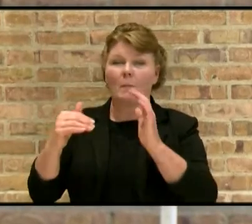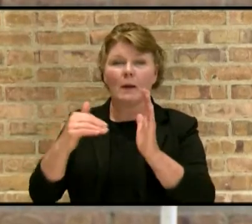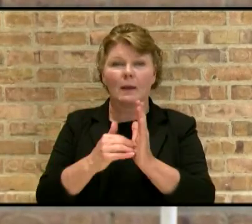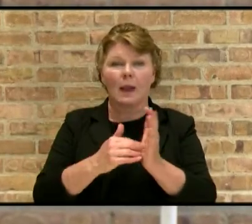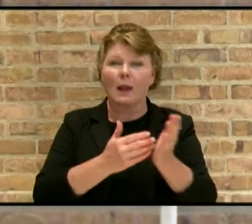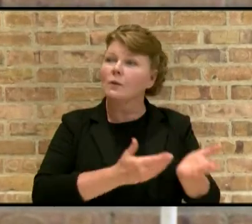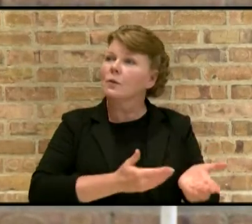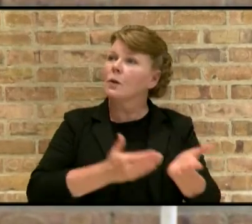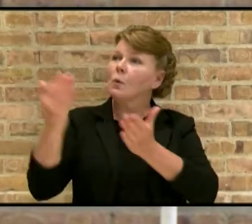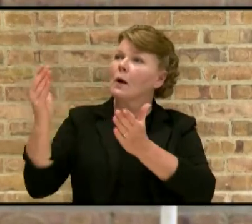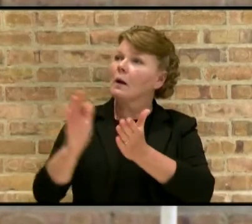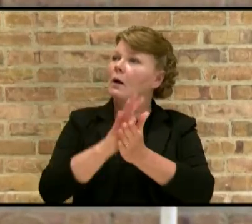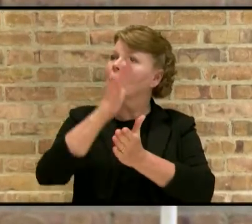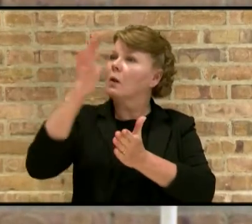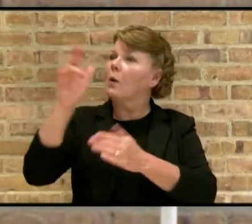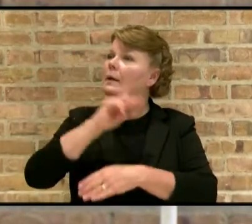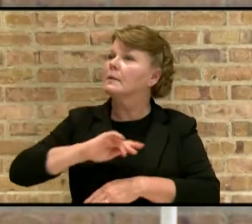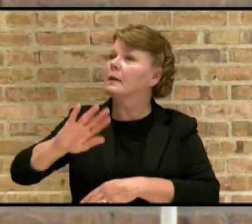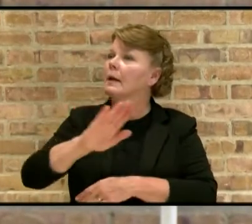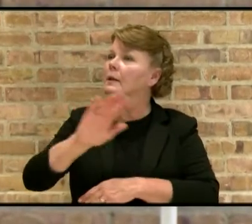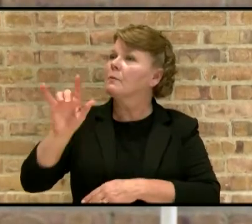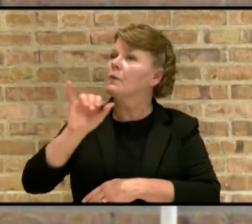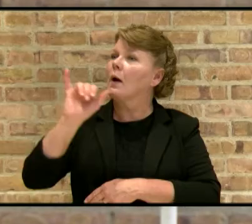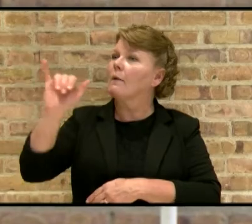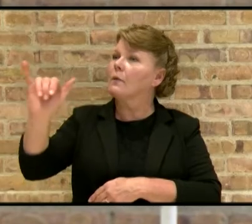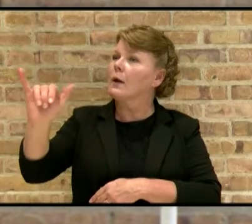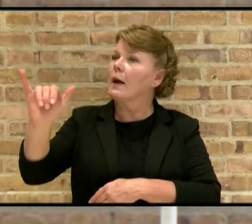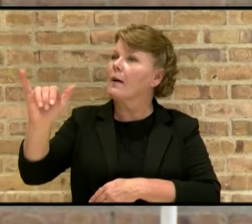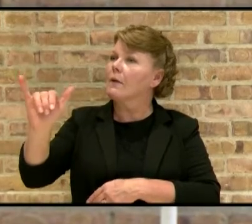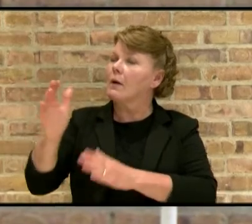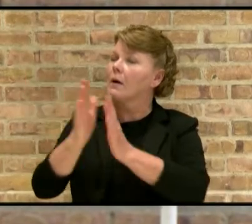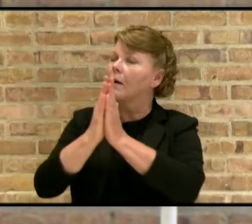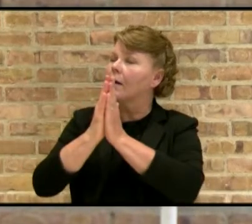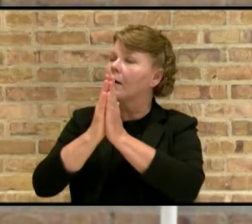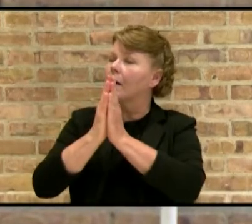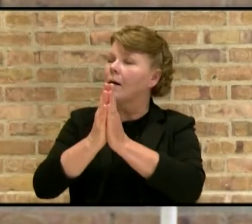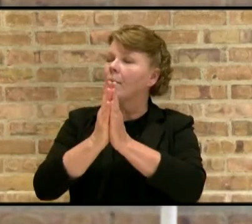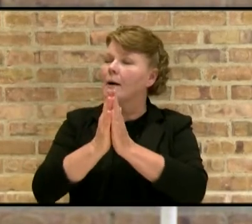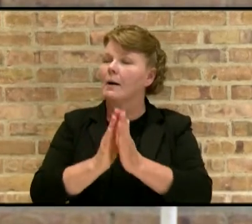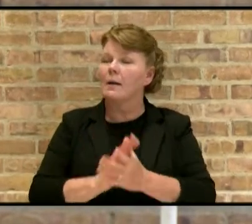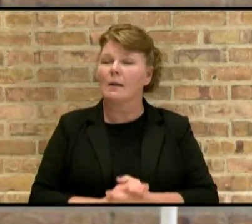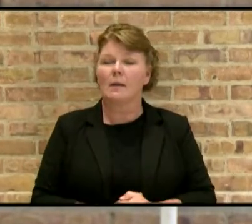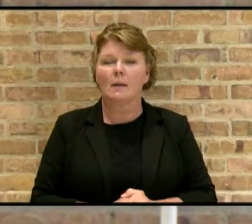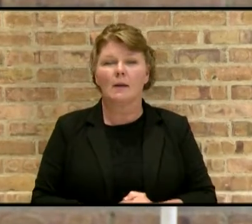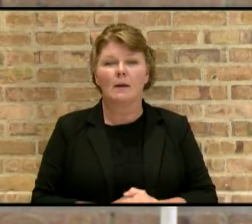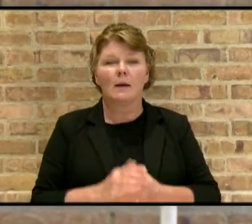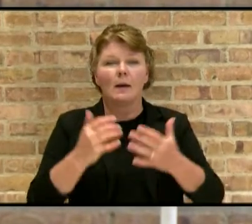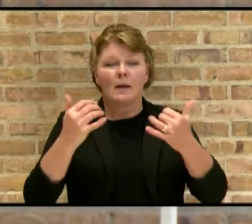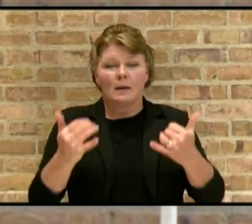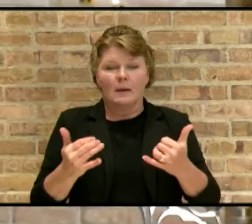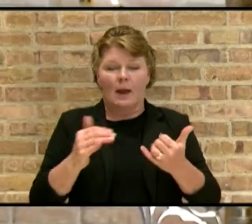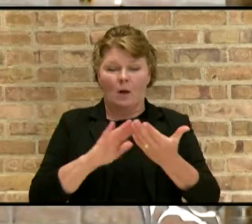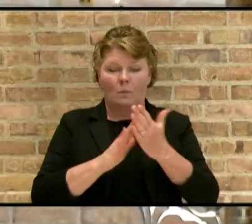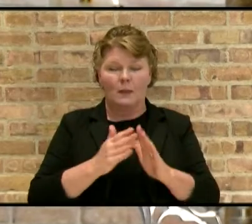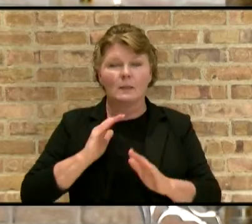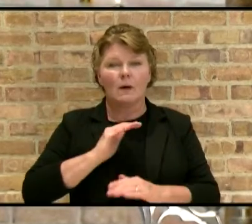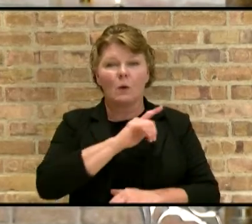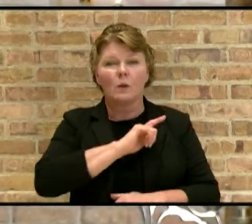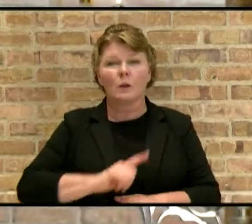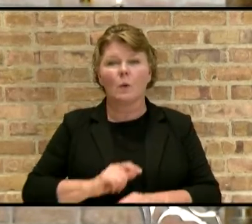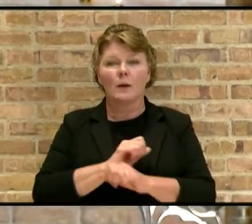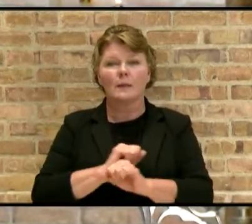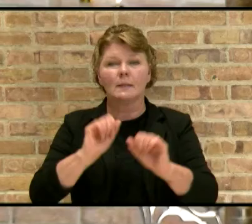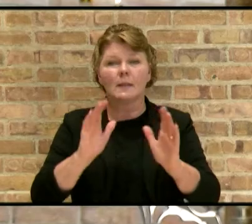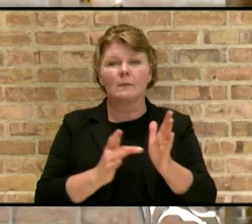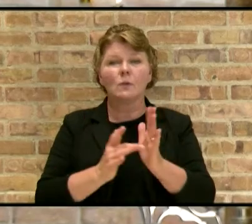bring us to his glorious kingdom forever and ever. Amen. And now may the peace of our Lord and Savior